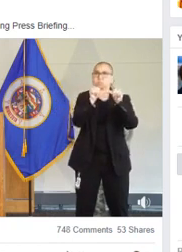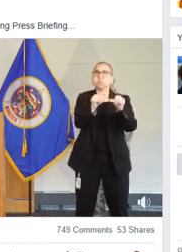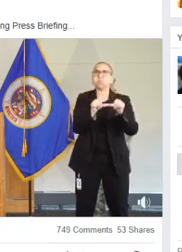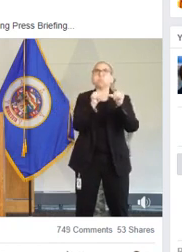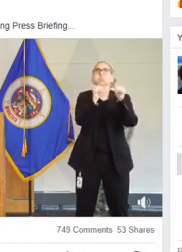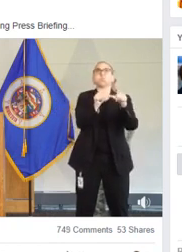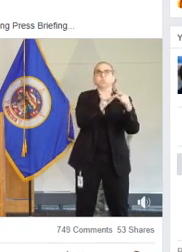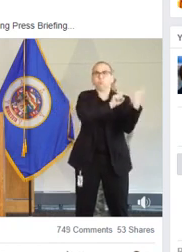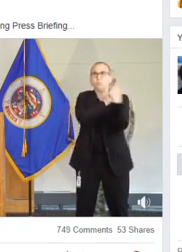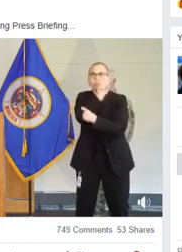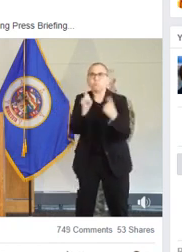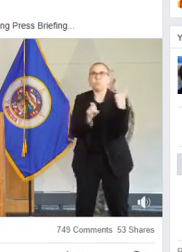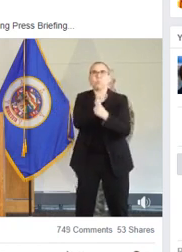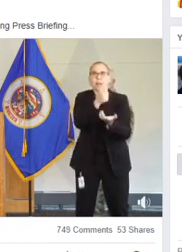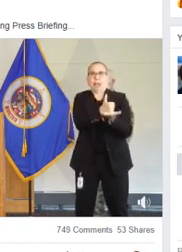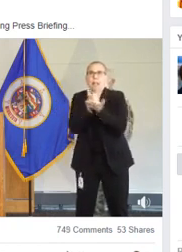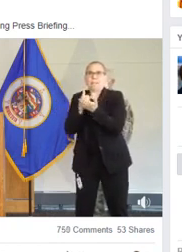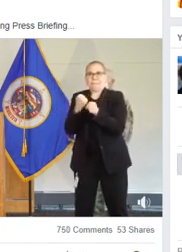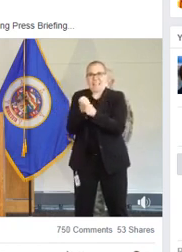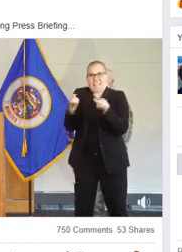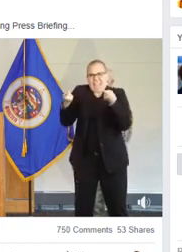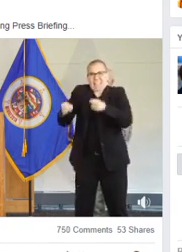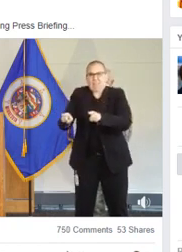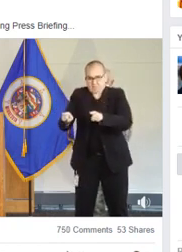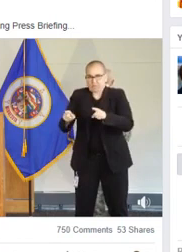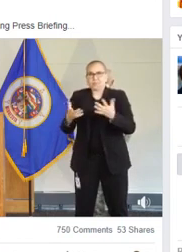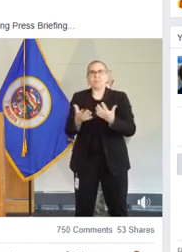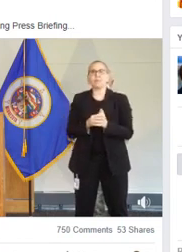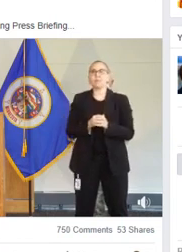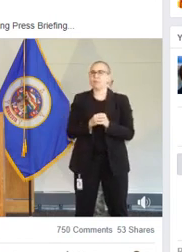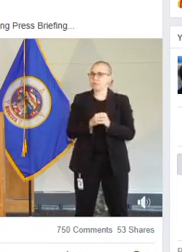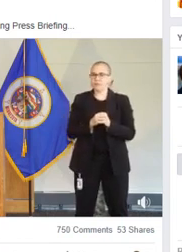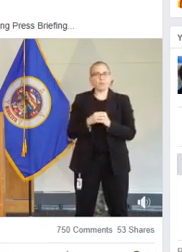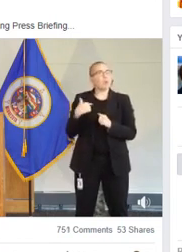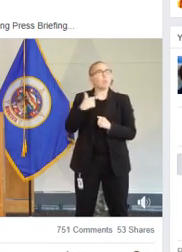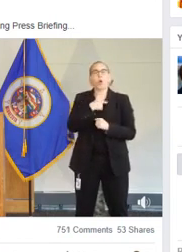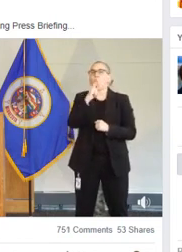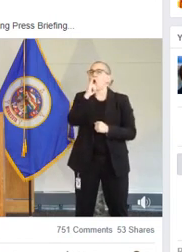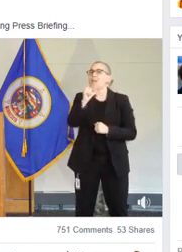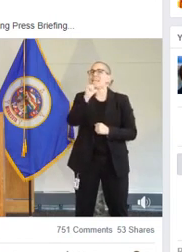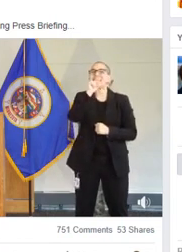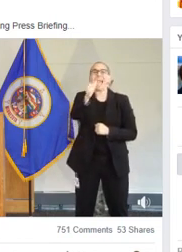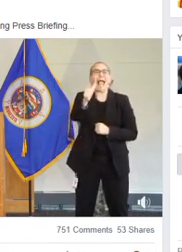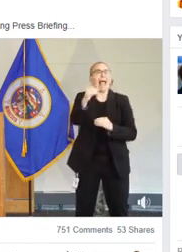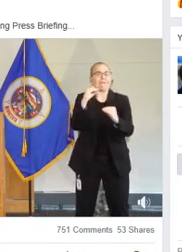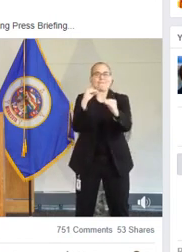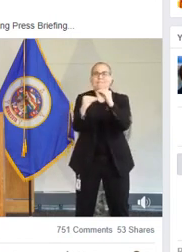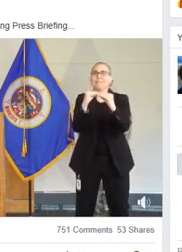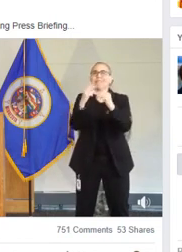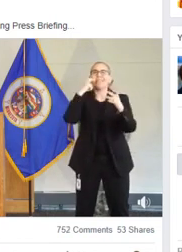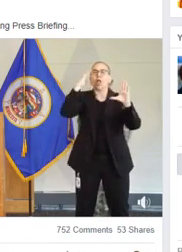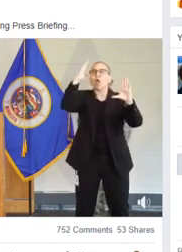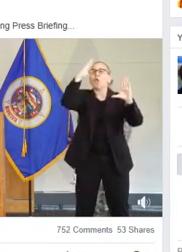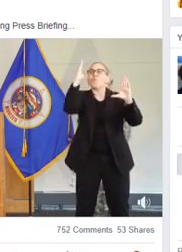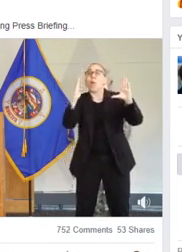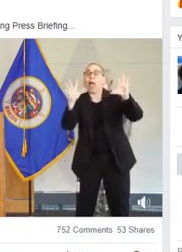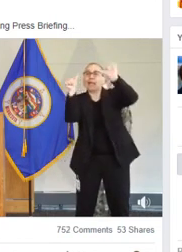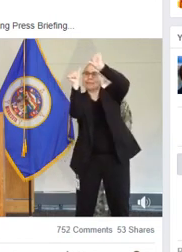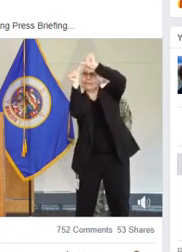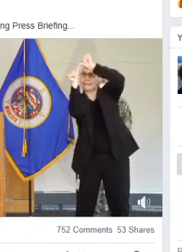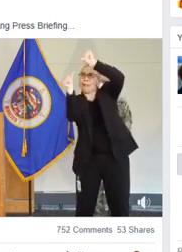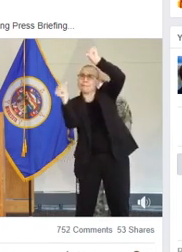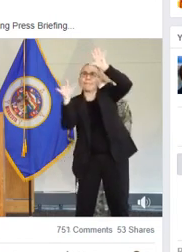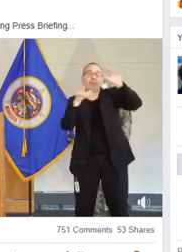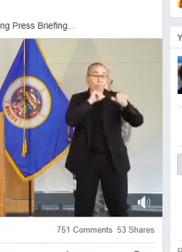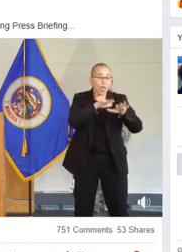changing. We're not just going to fix the windows and sweep up the glass. We're going to fix the broken, shattered